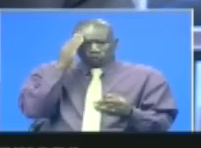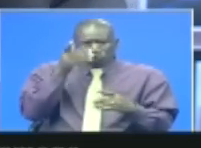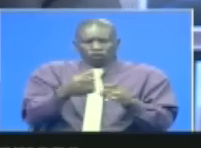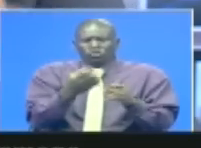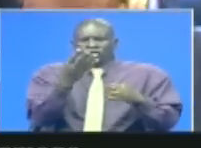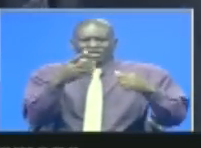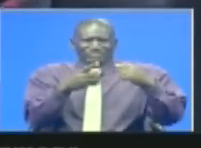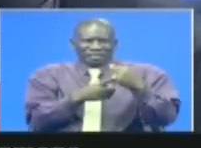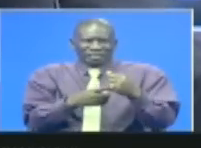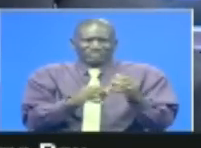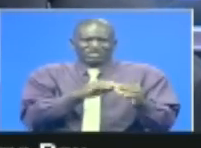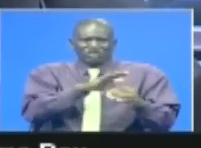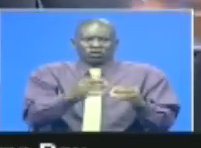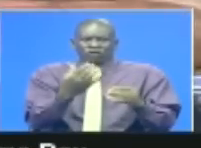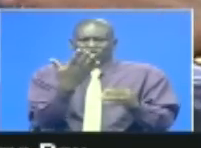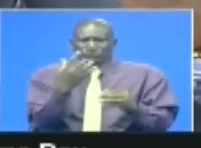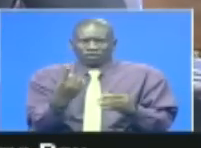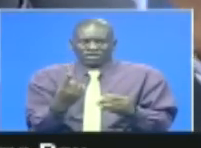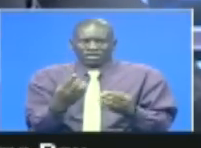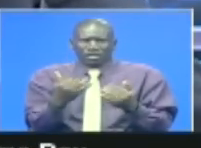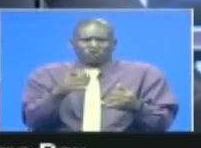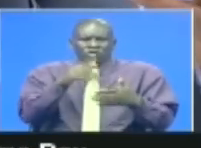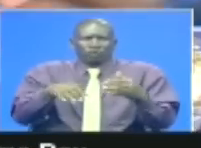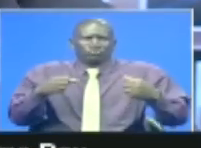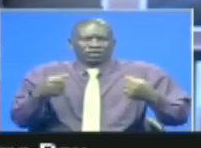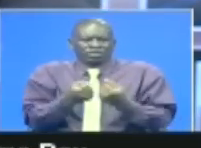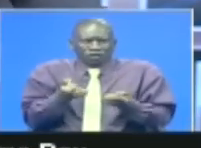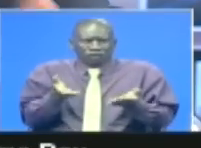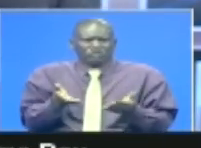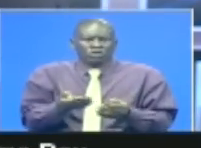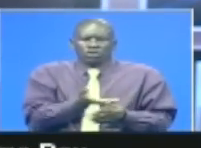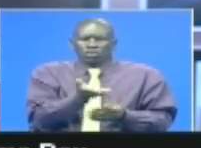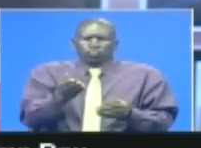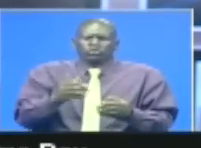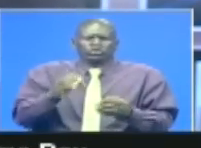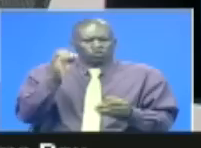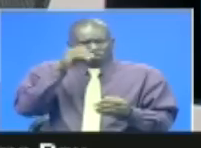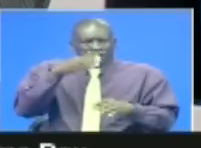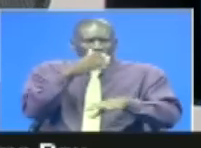46 all the way to 51. So what would have happened today? No, those polls are fake polls.